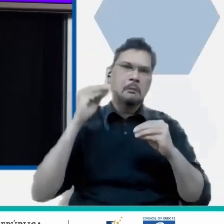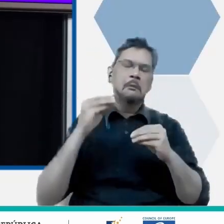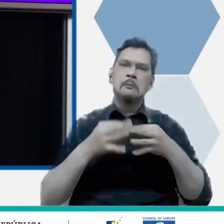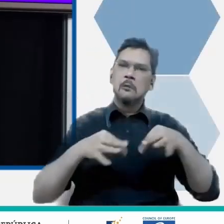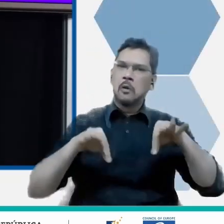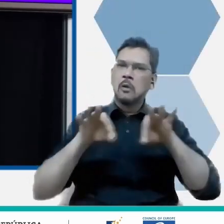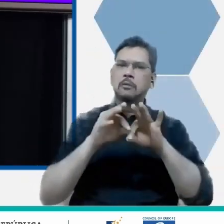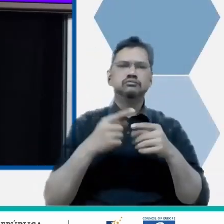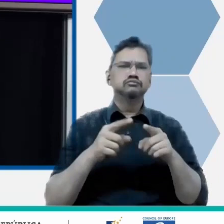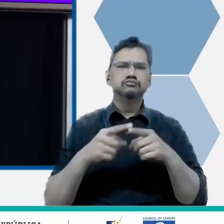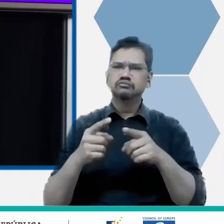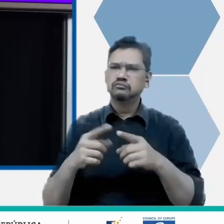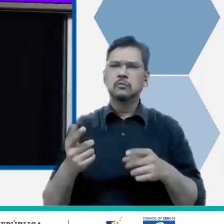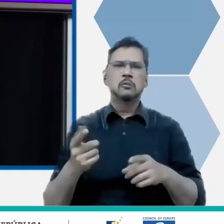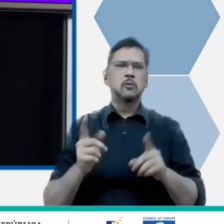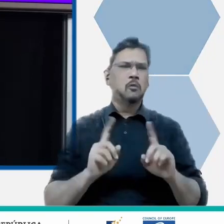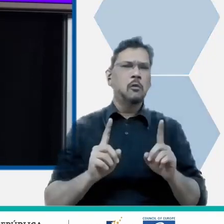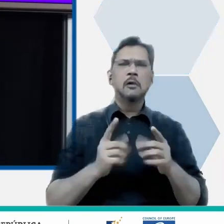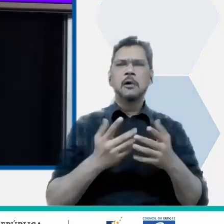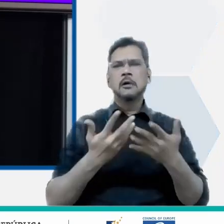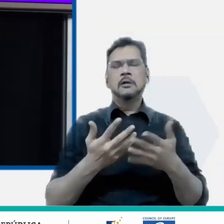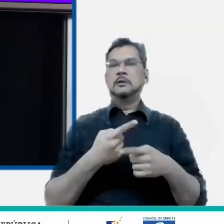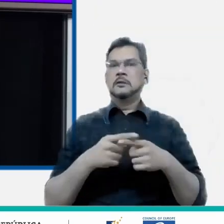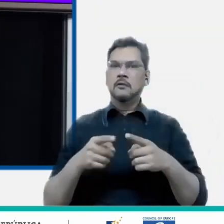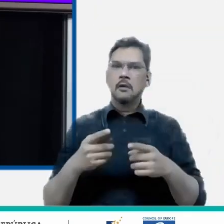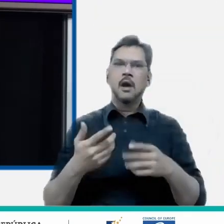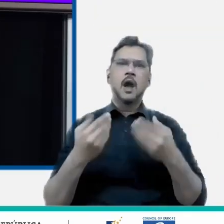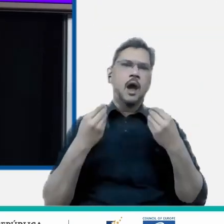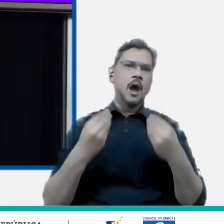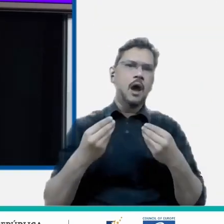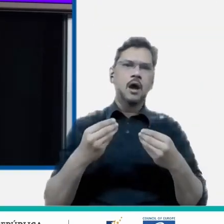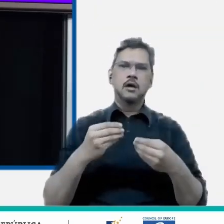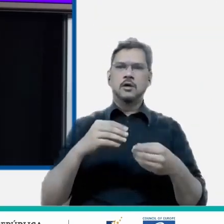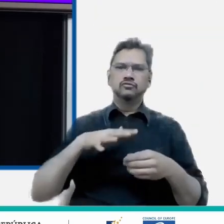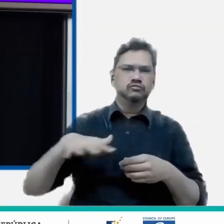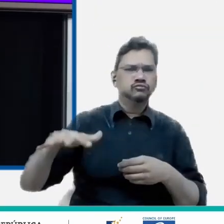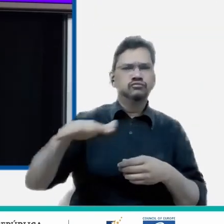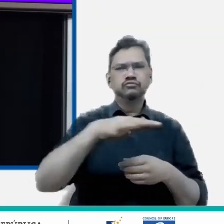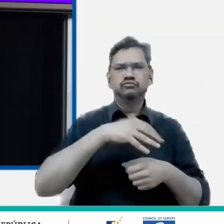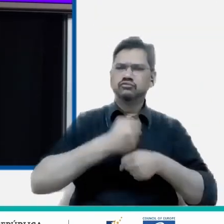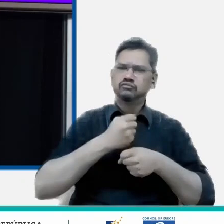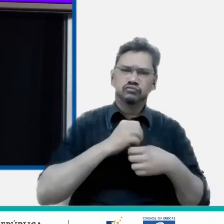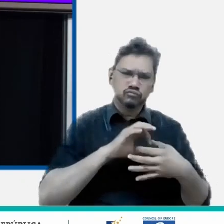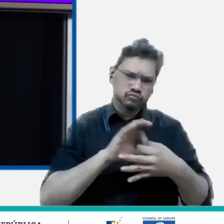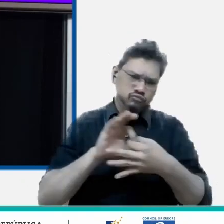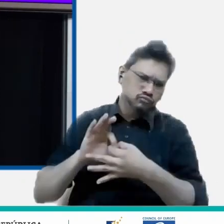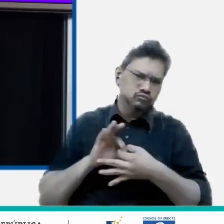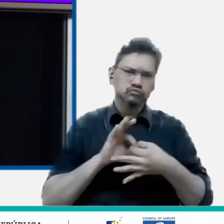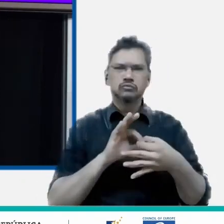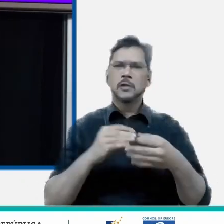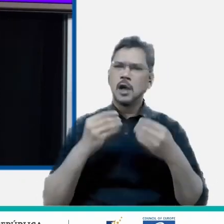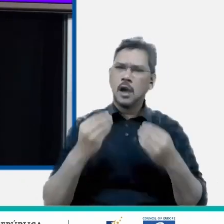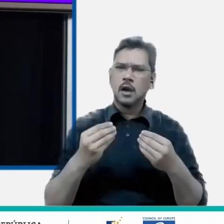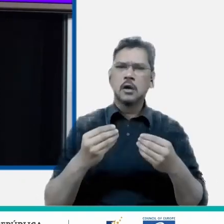society, bringing those together. So the previous 5 years, it put in place some structures for dialogue